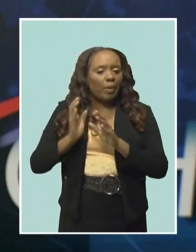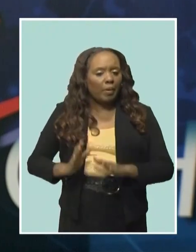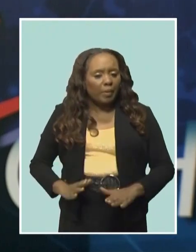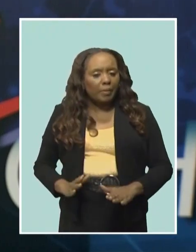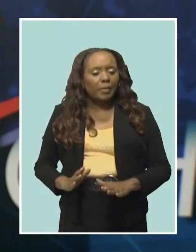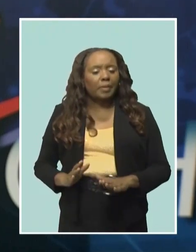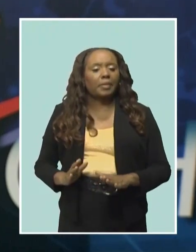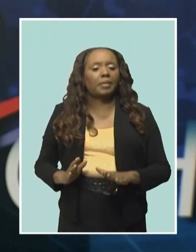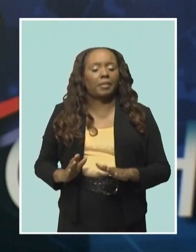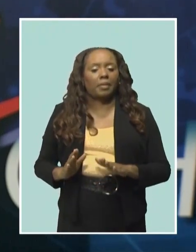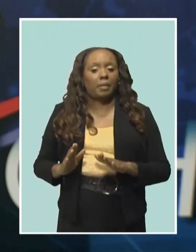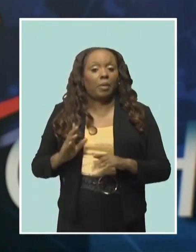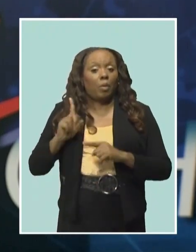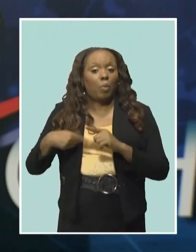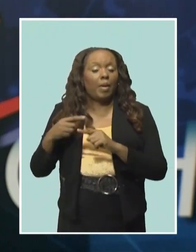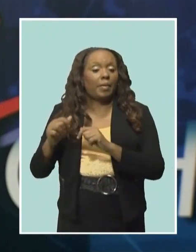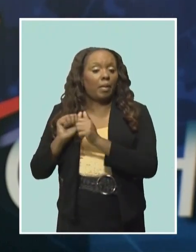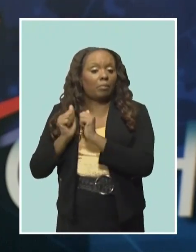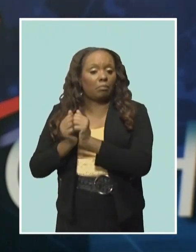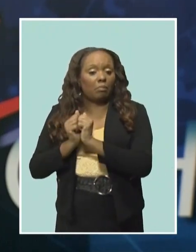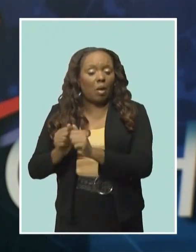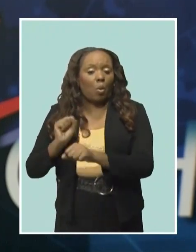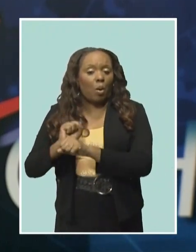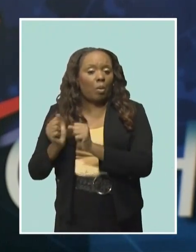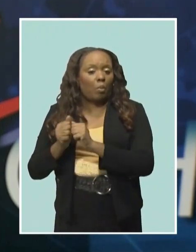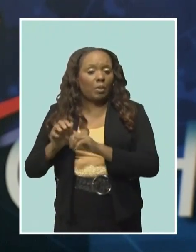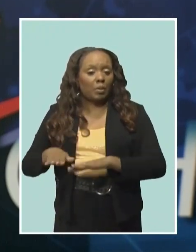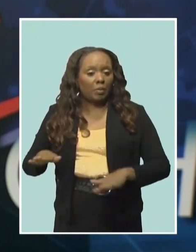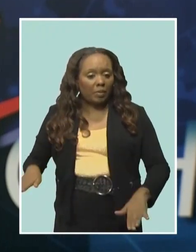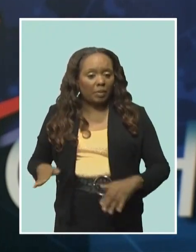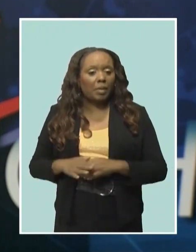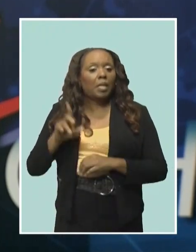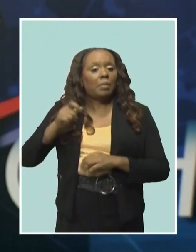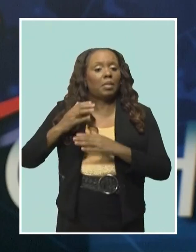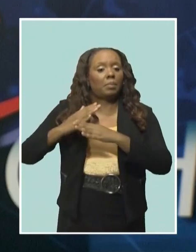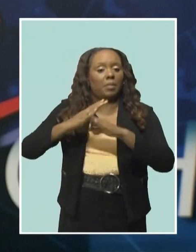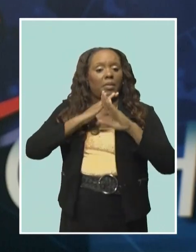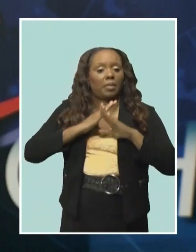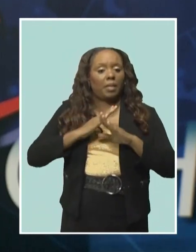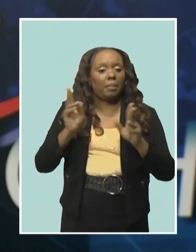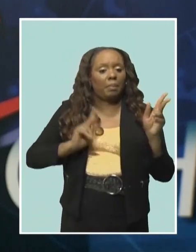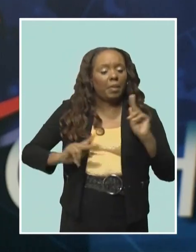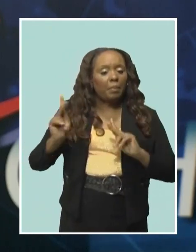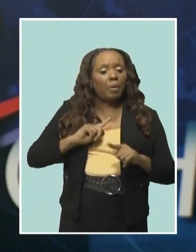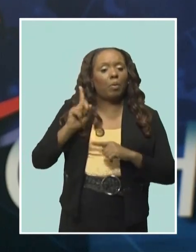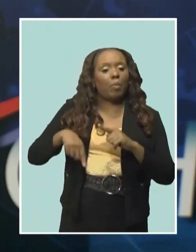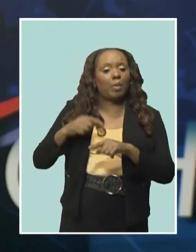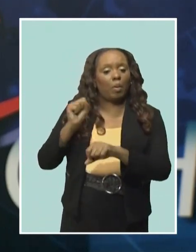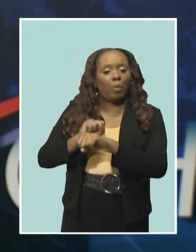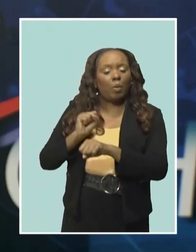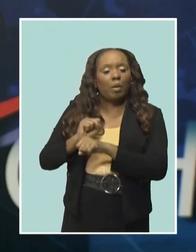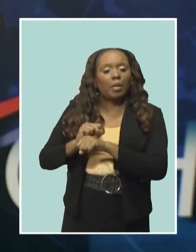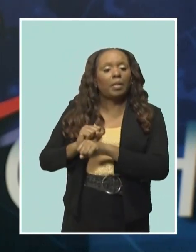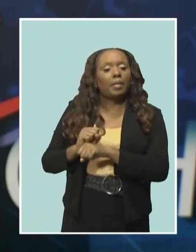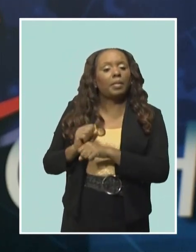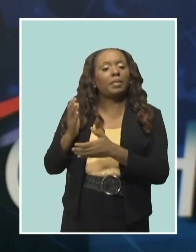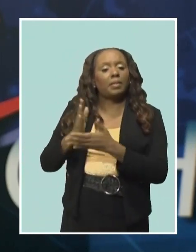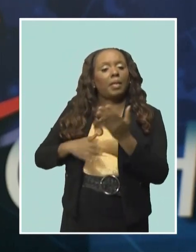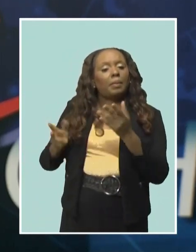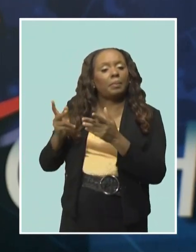working in the system, there must be further discussion regarding the protection of people working in juvenile facilities and other